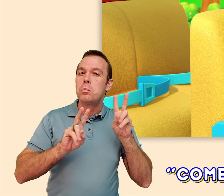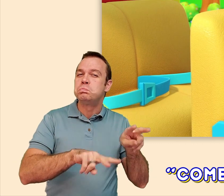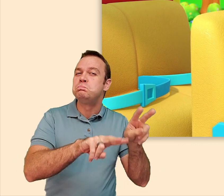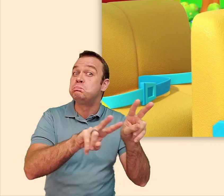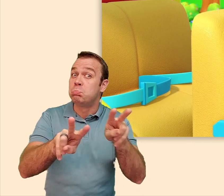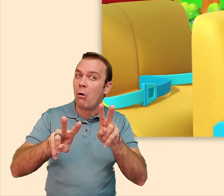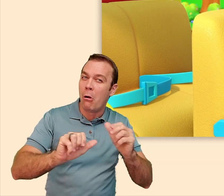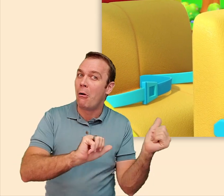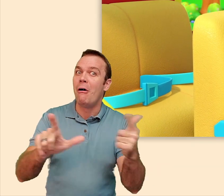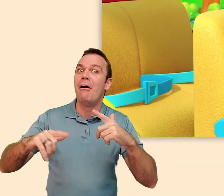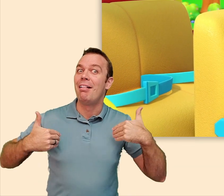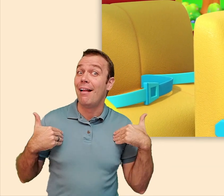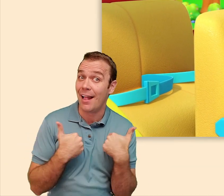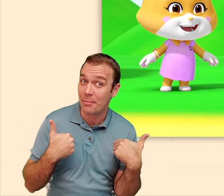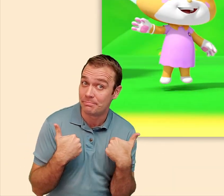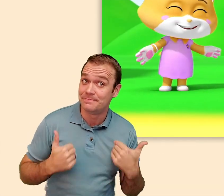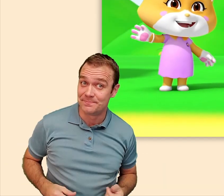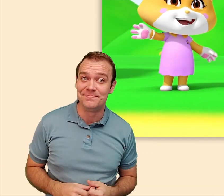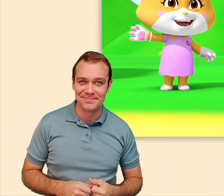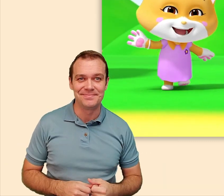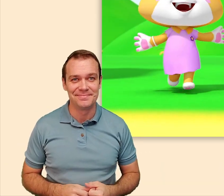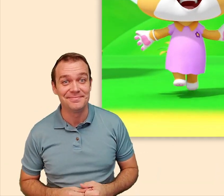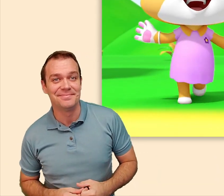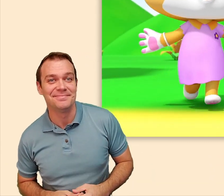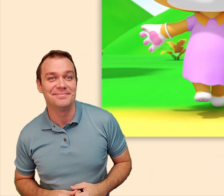a tour of all the animals.